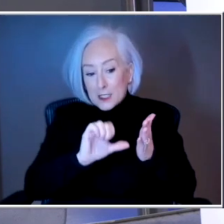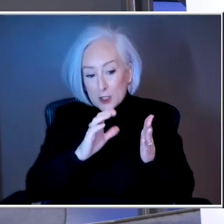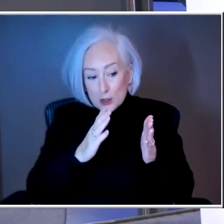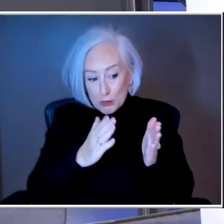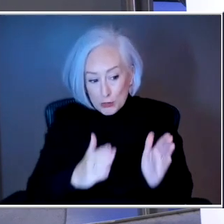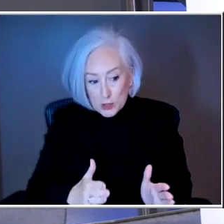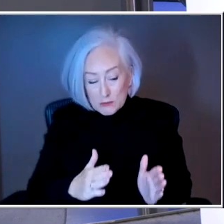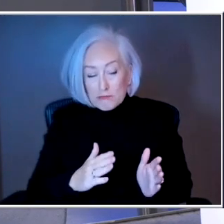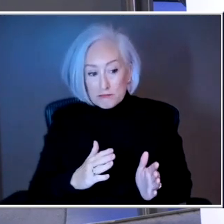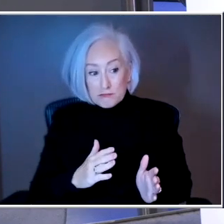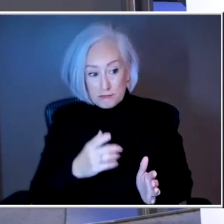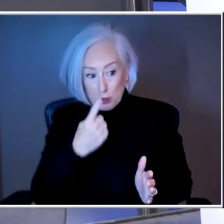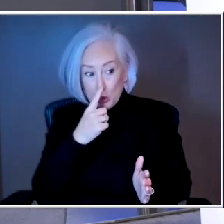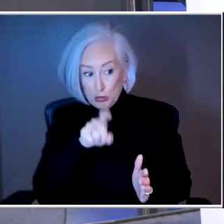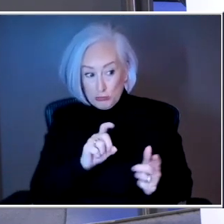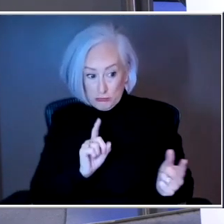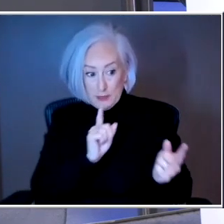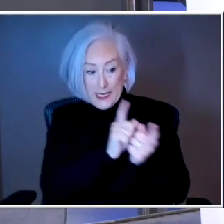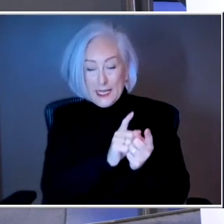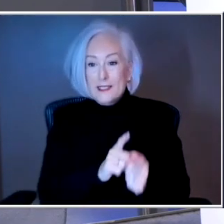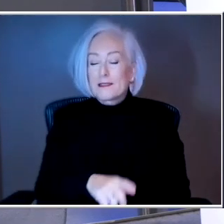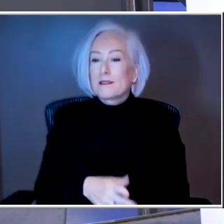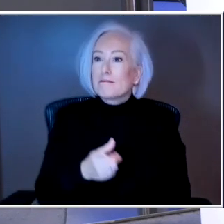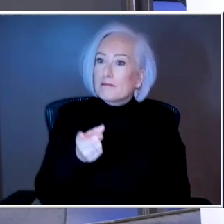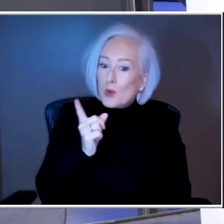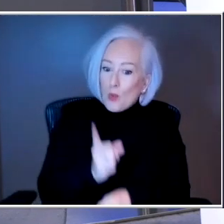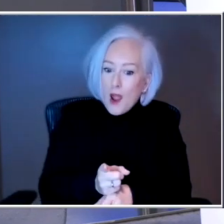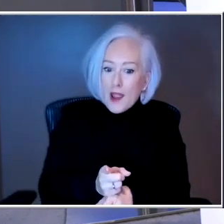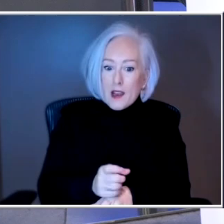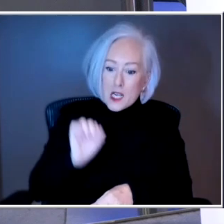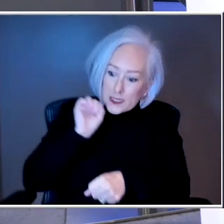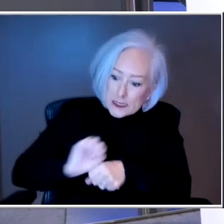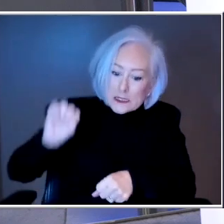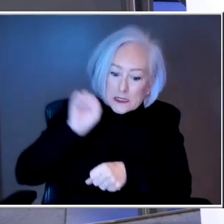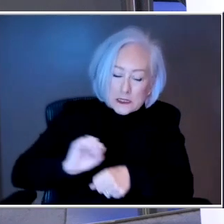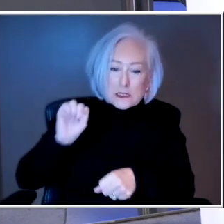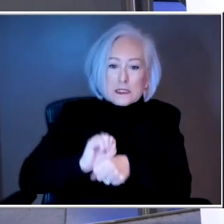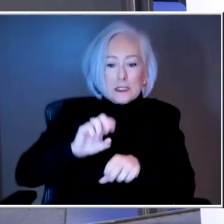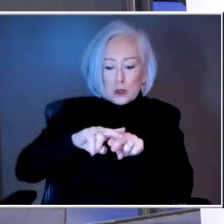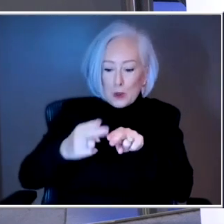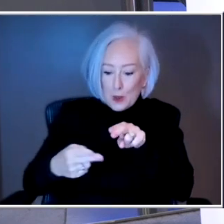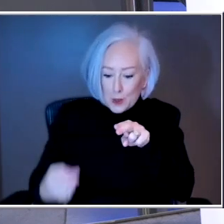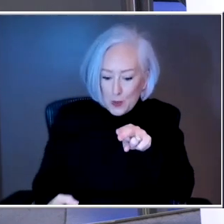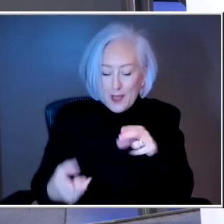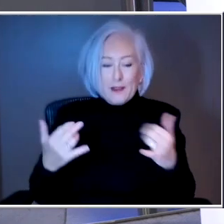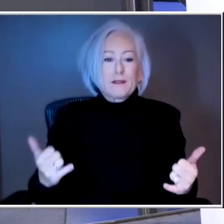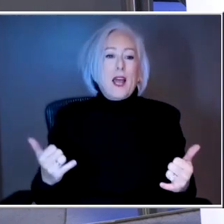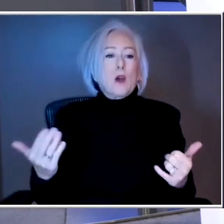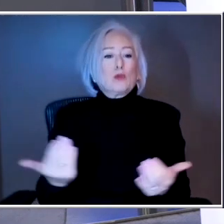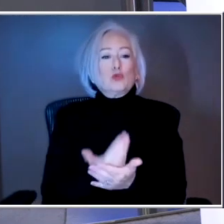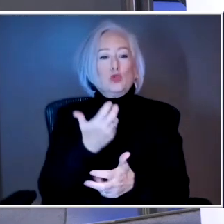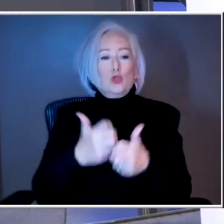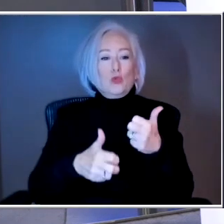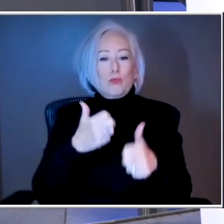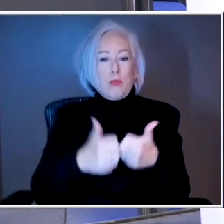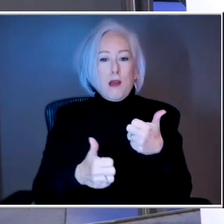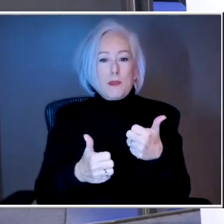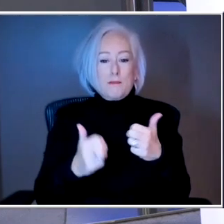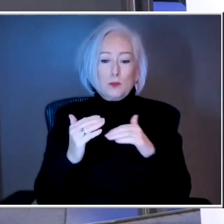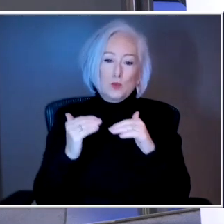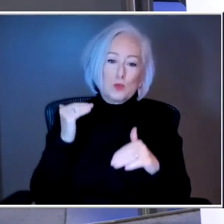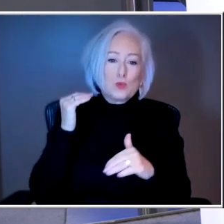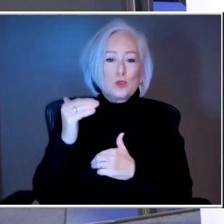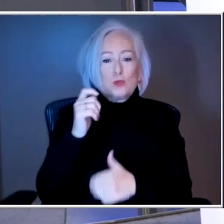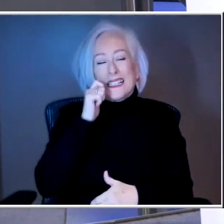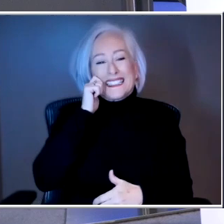you are, you've gone through all this work to lose the weight, and then now you have a new problem, which is the excess skin, which is also keeping your lifestyle and holding you